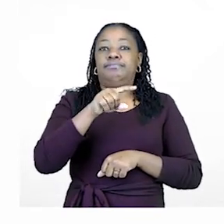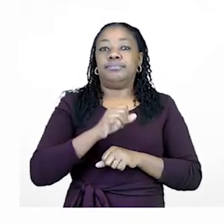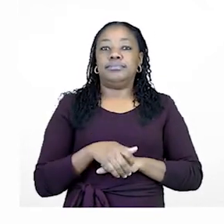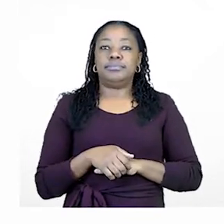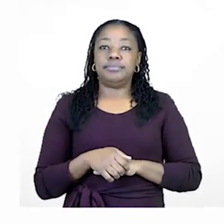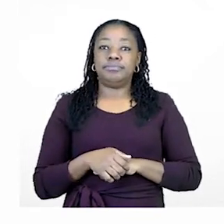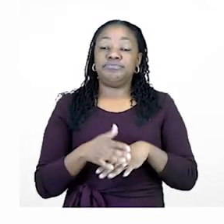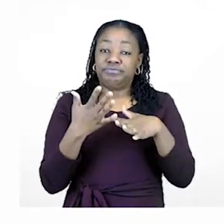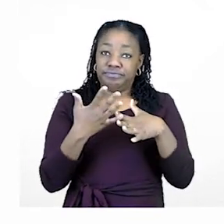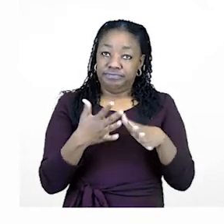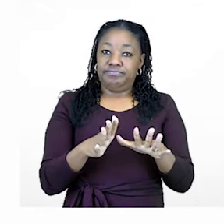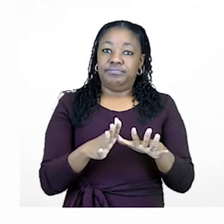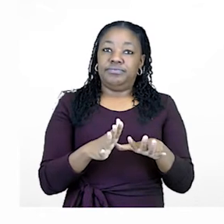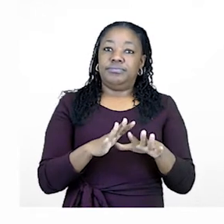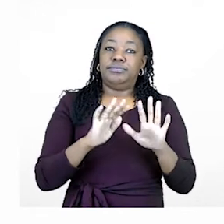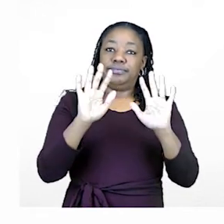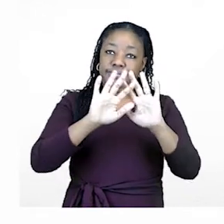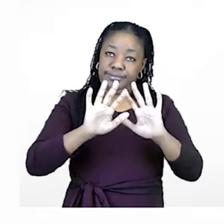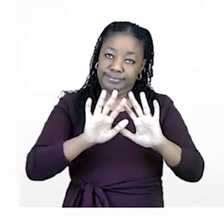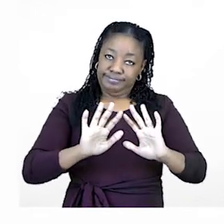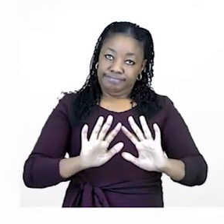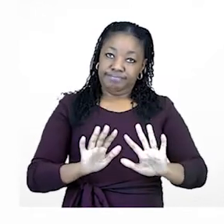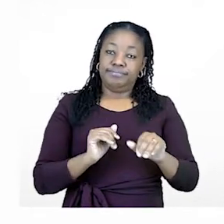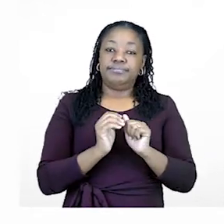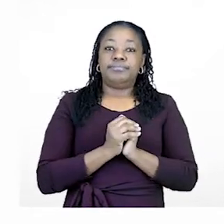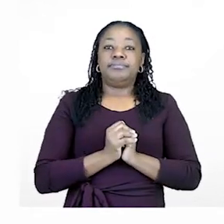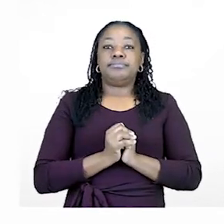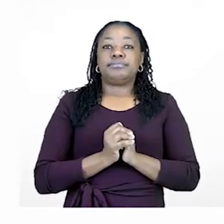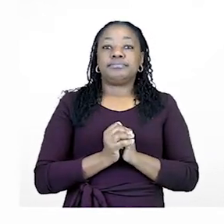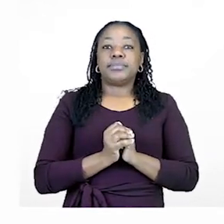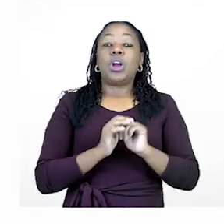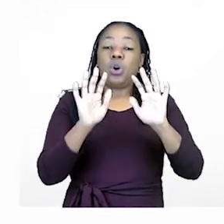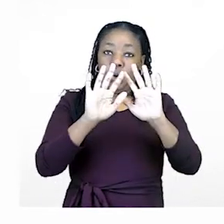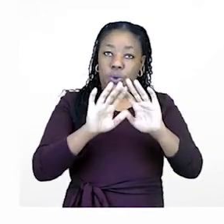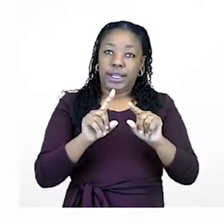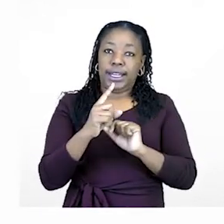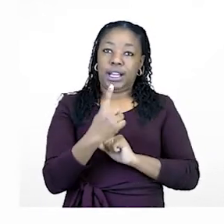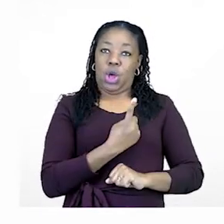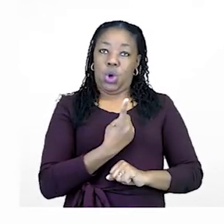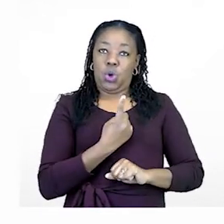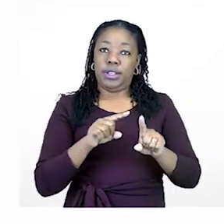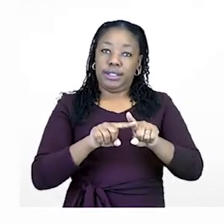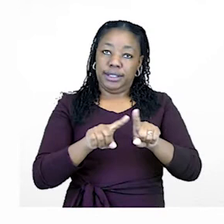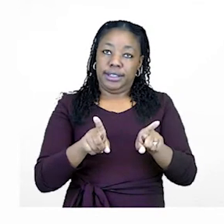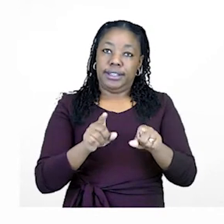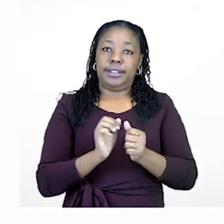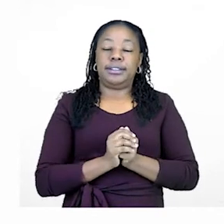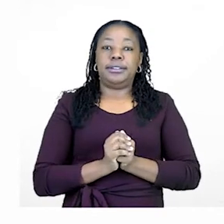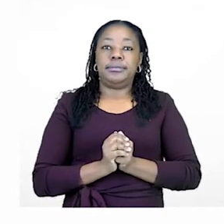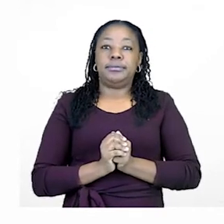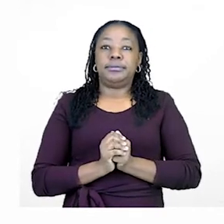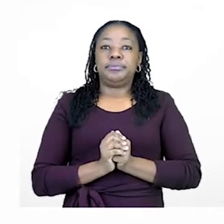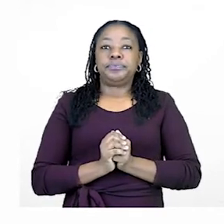when you are done circling, you're going to color that same one. Let's take a look at the first one.